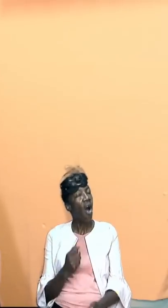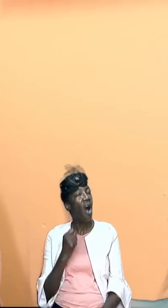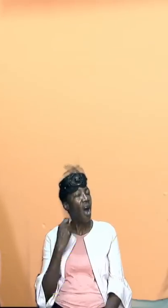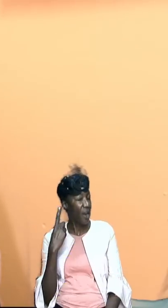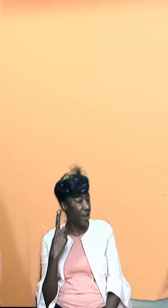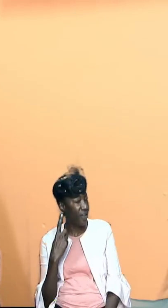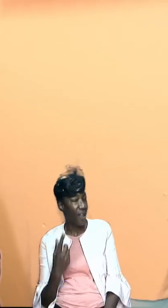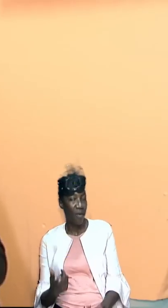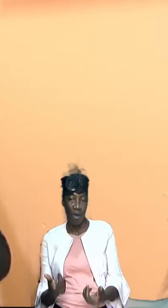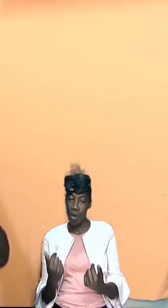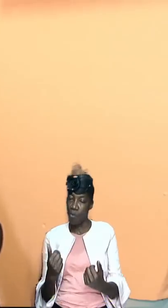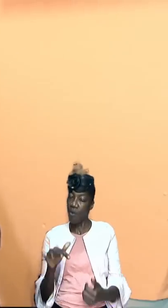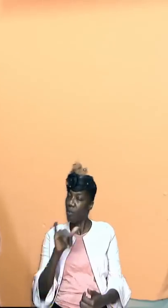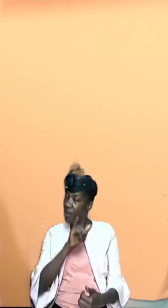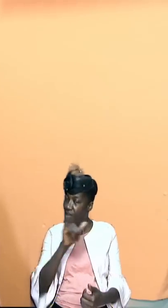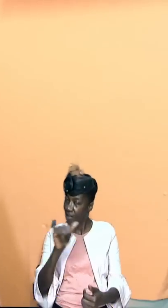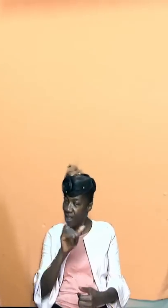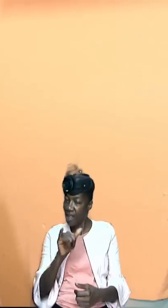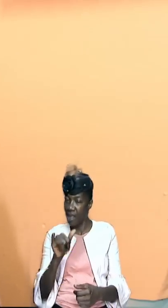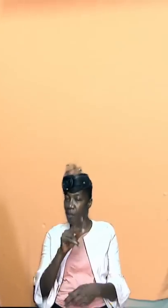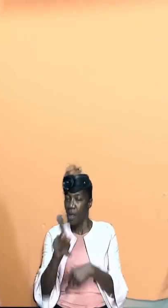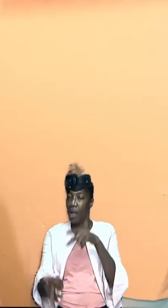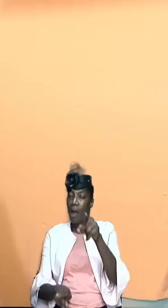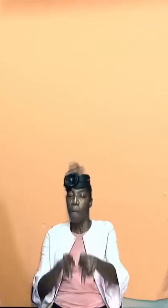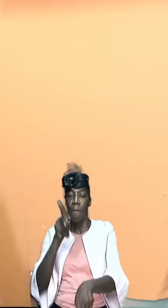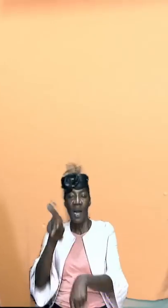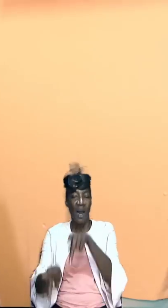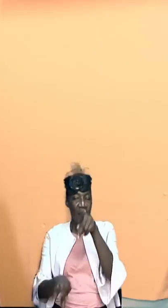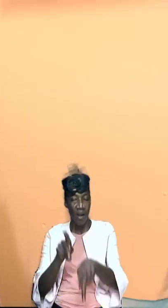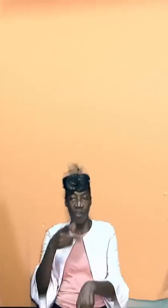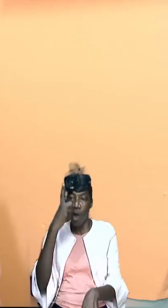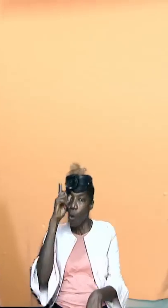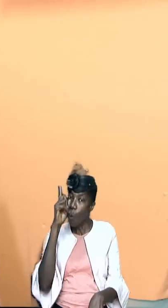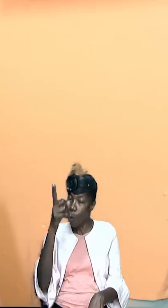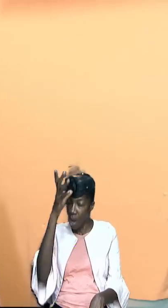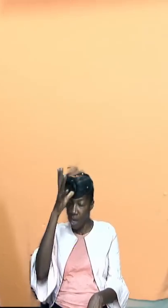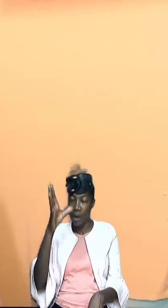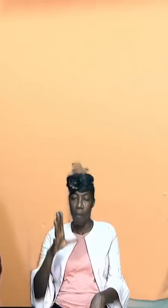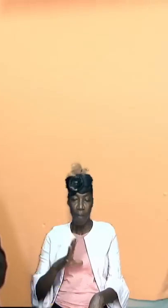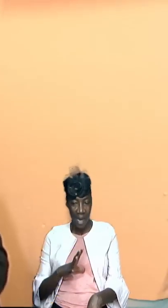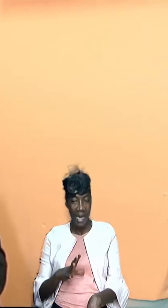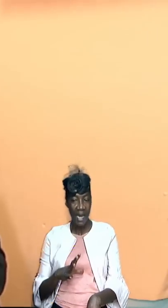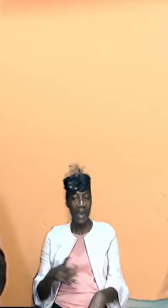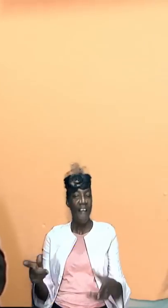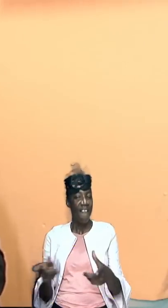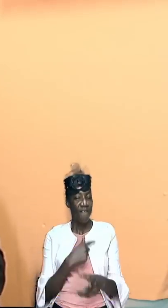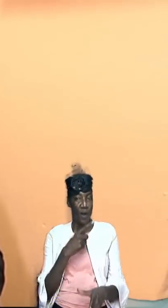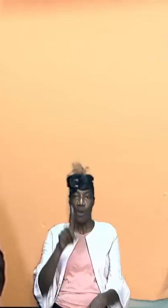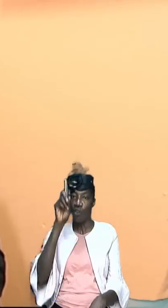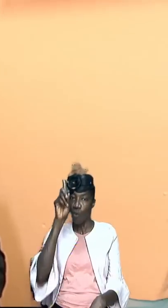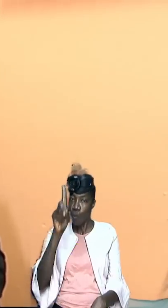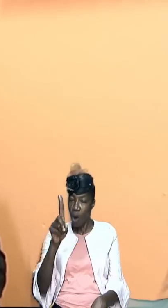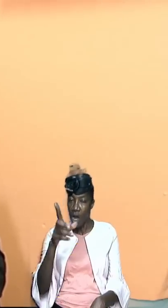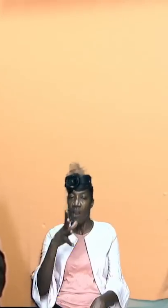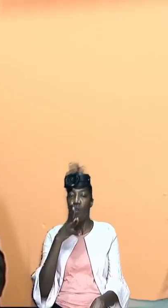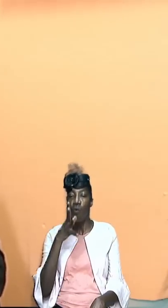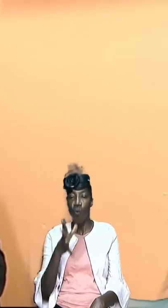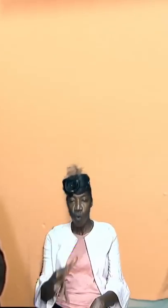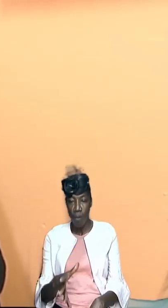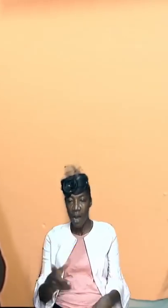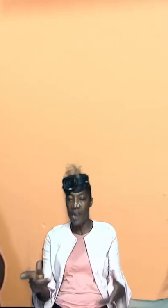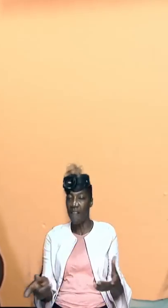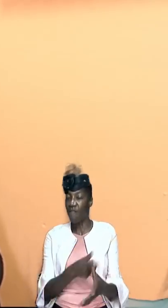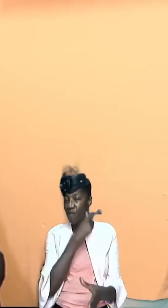common ancestor, and that the first man, there was one man that was there at first, and there was one woman that was there at